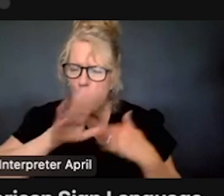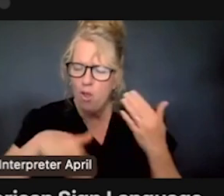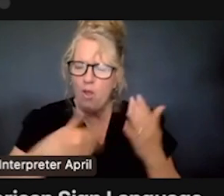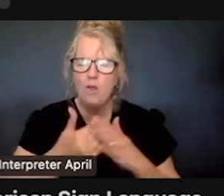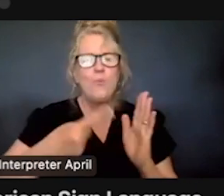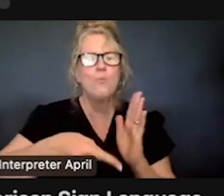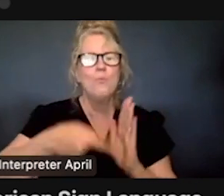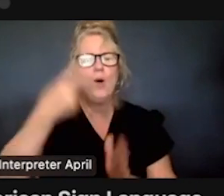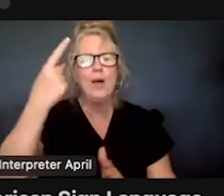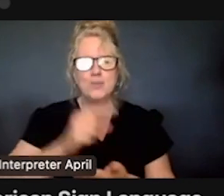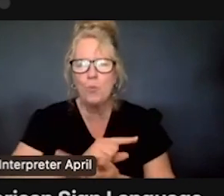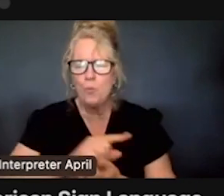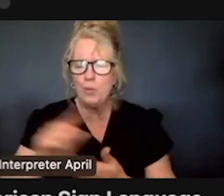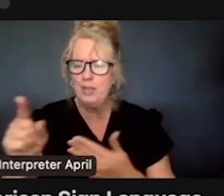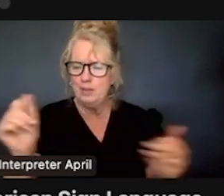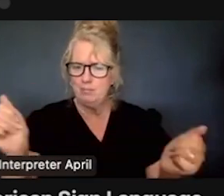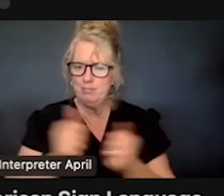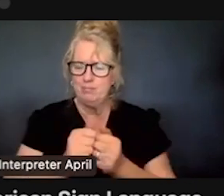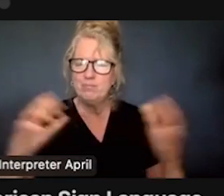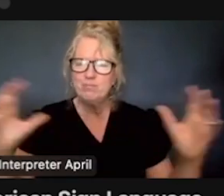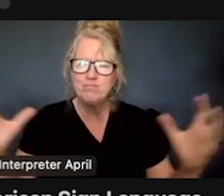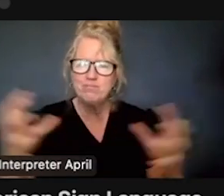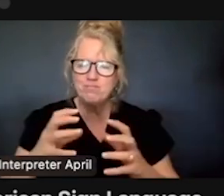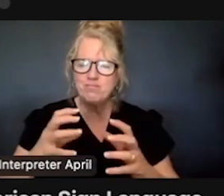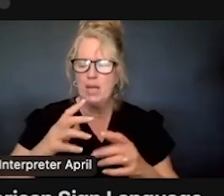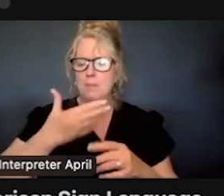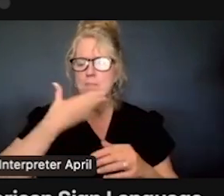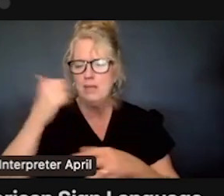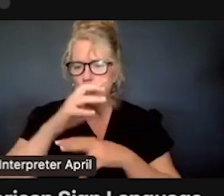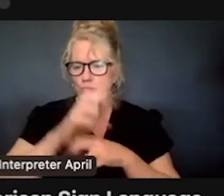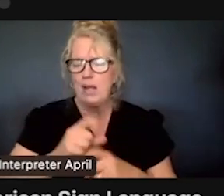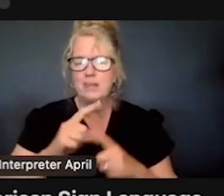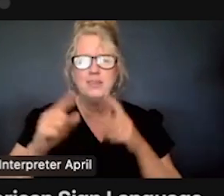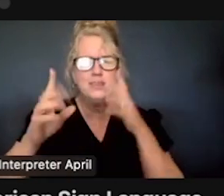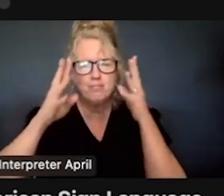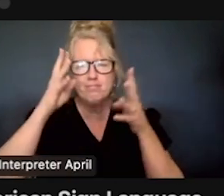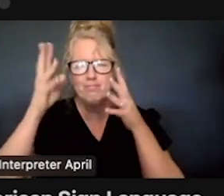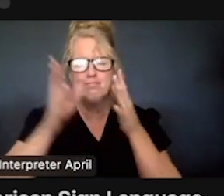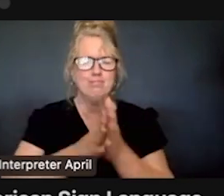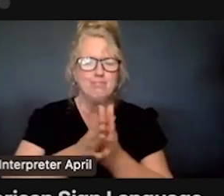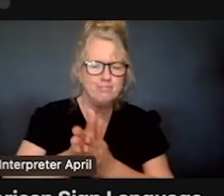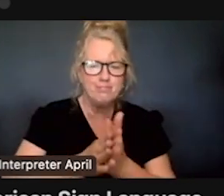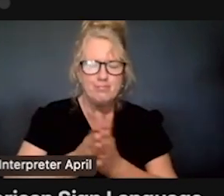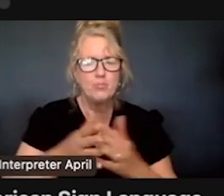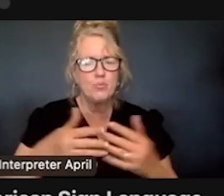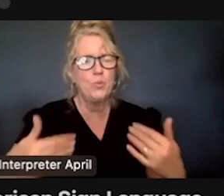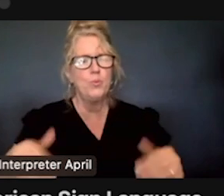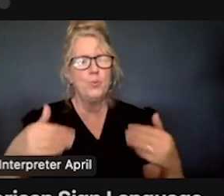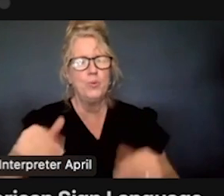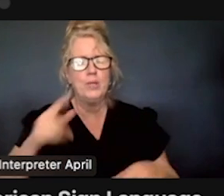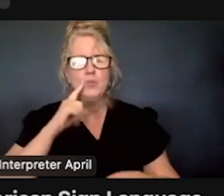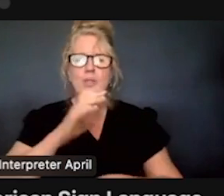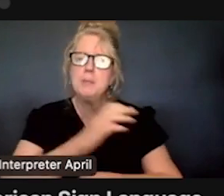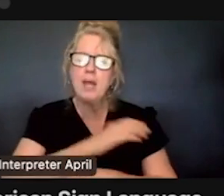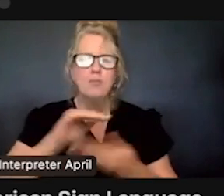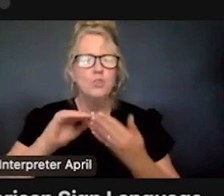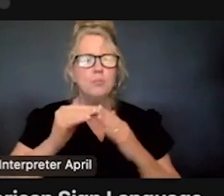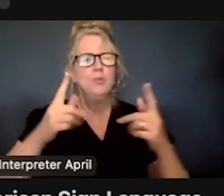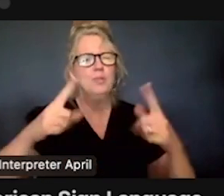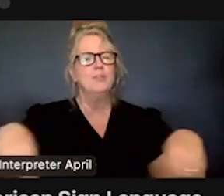week to share best practices, innovations. It's a really powerful community here, a learning